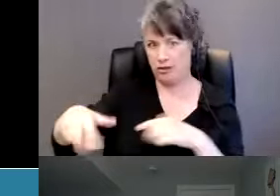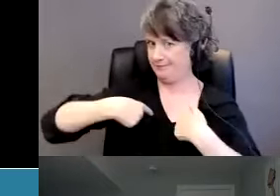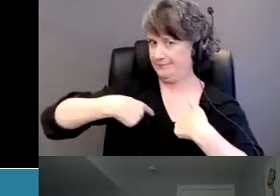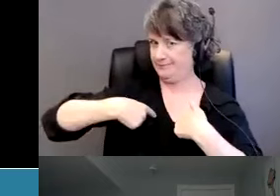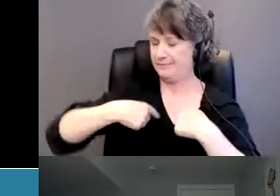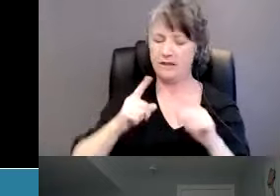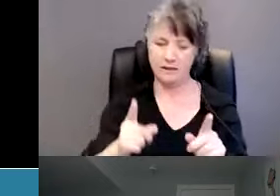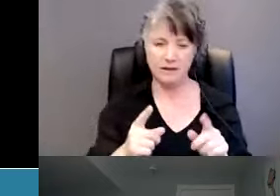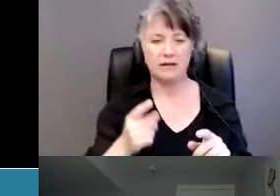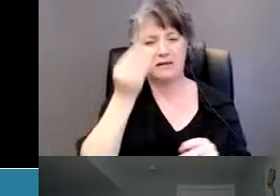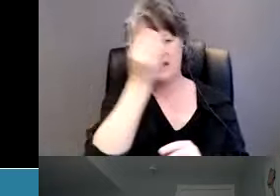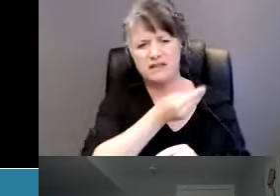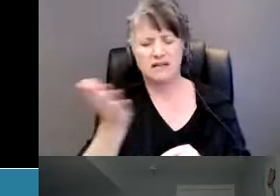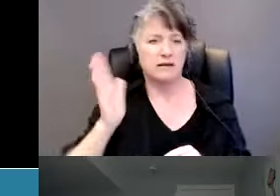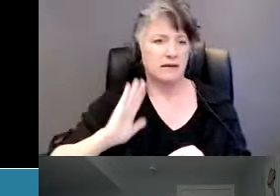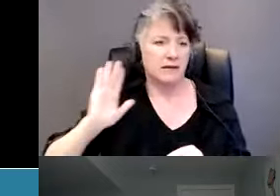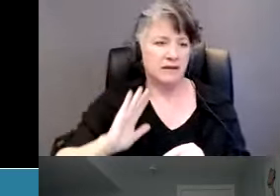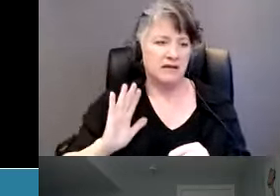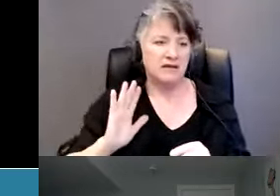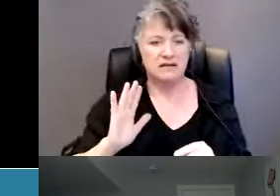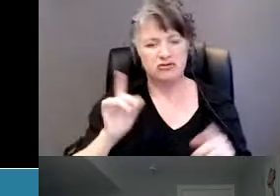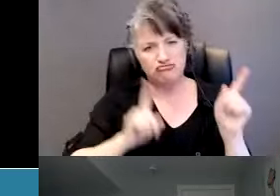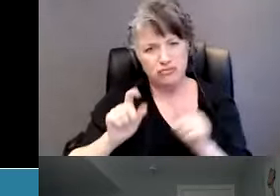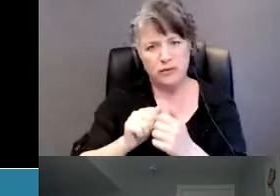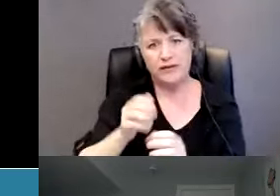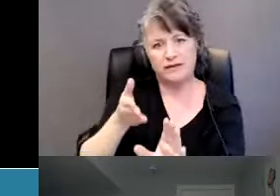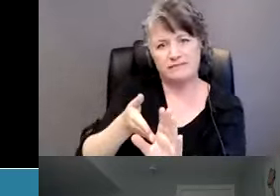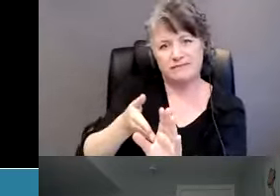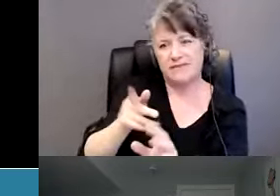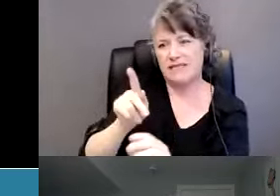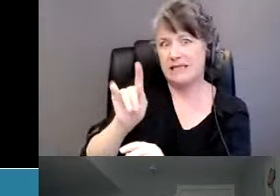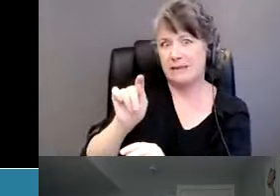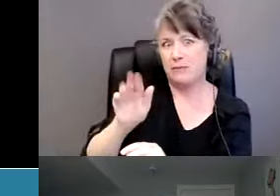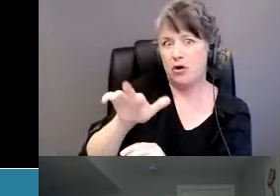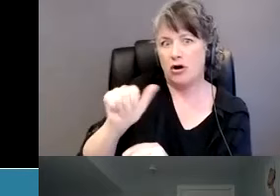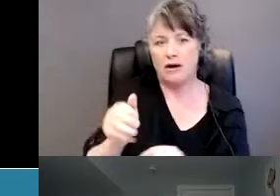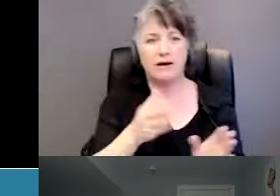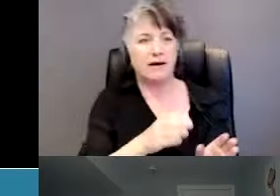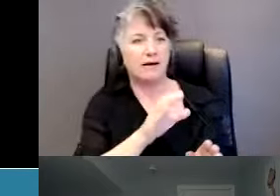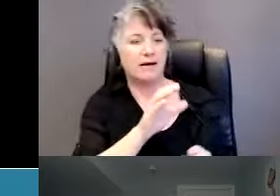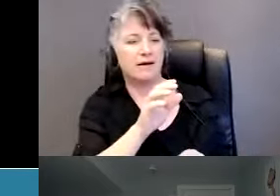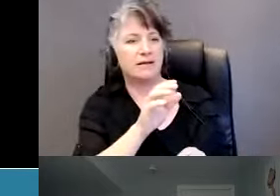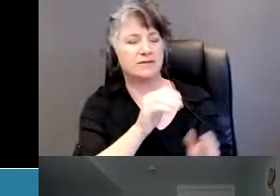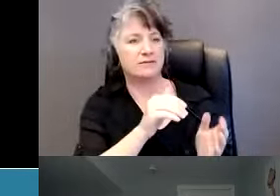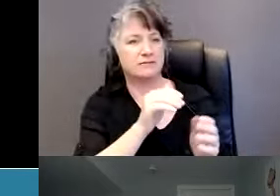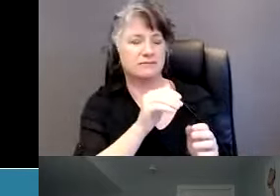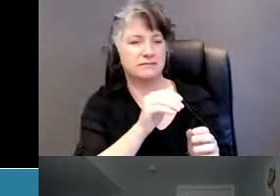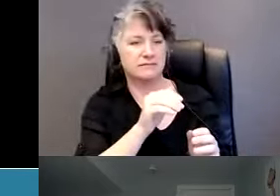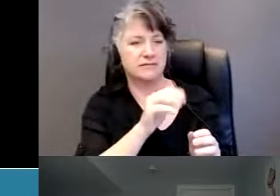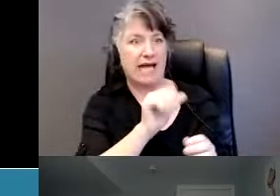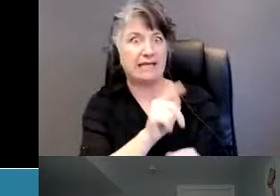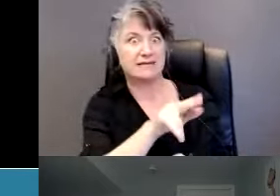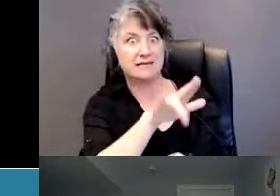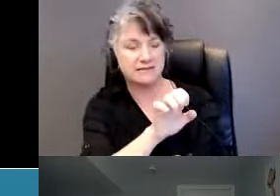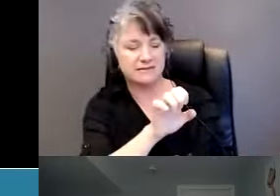as mentioned before, kind of in collaboration with Dr. Kitamara, as well as Candace Kalpaka and Mary and Rayanne, is kind of how